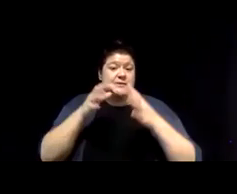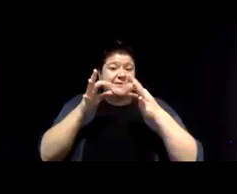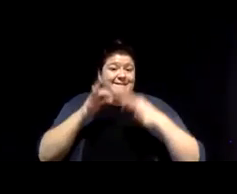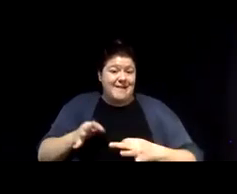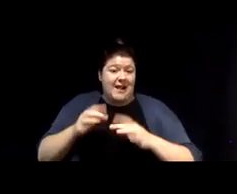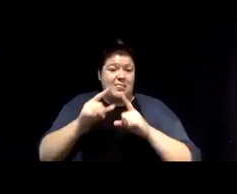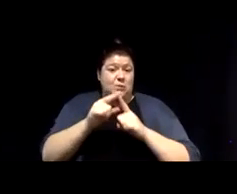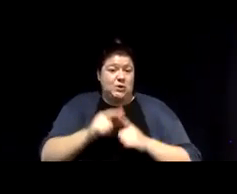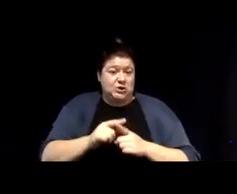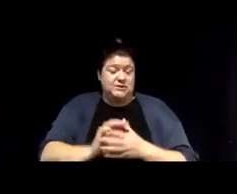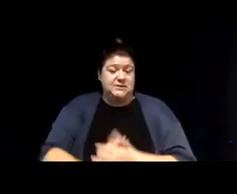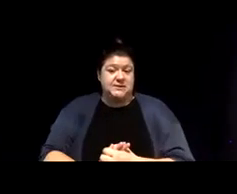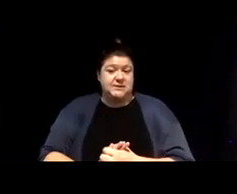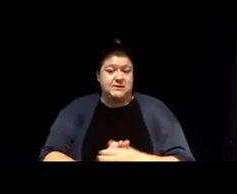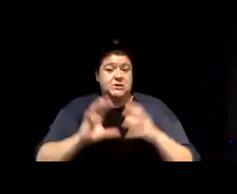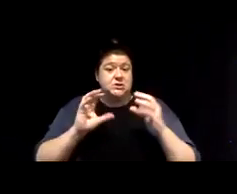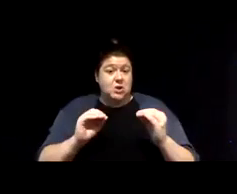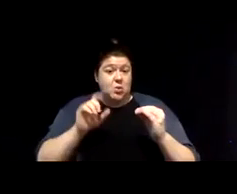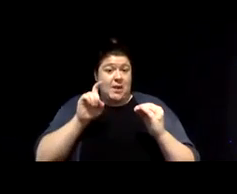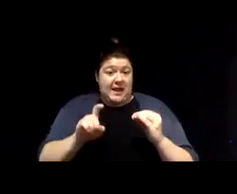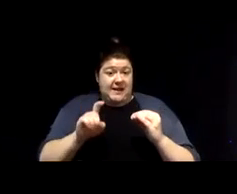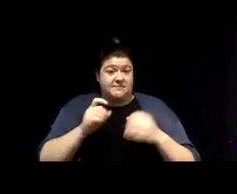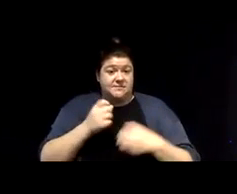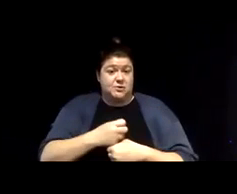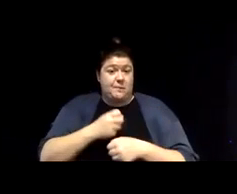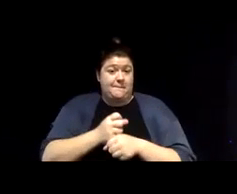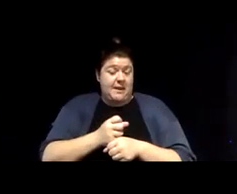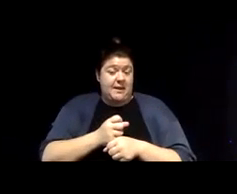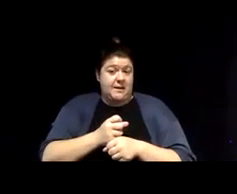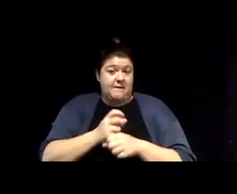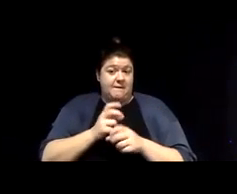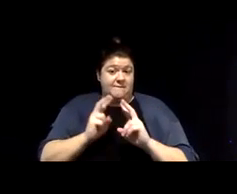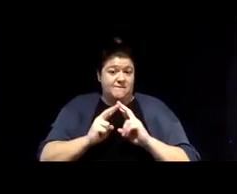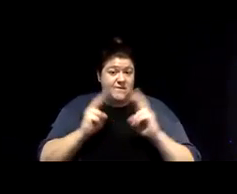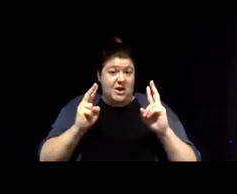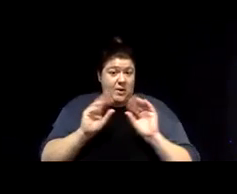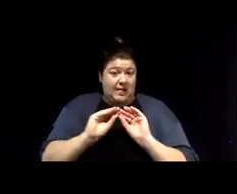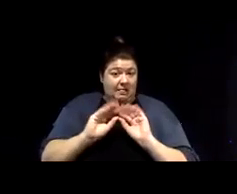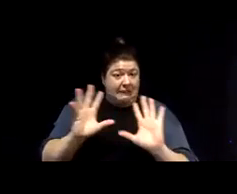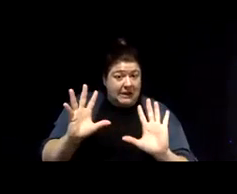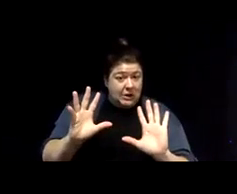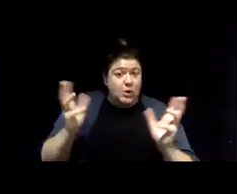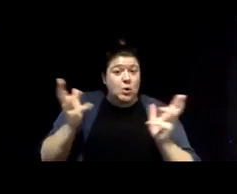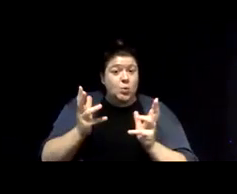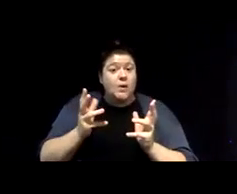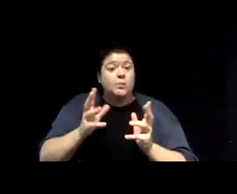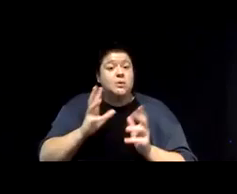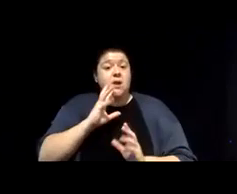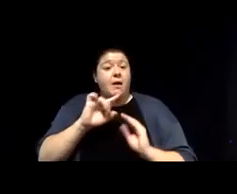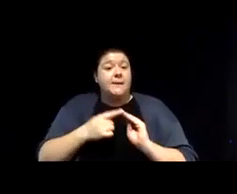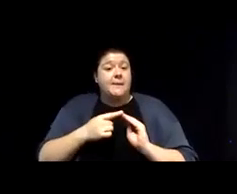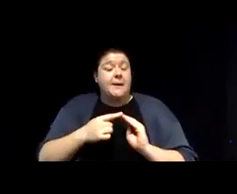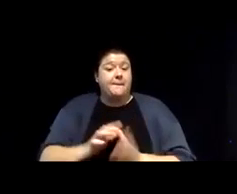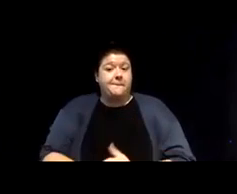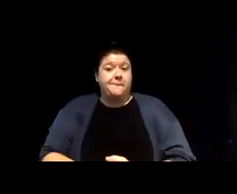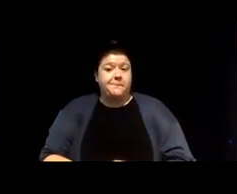words, okay? And so we have to make it very clear what it is that we're talking about, okay?